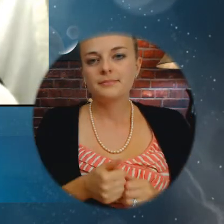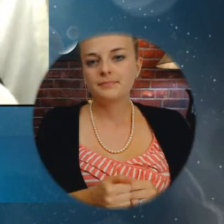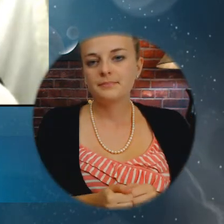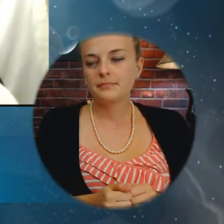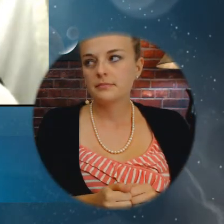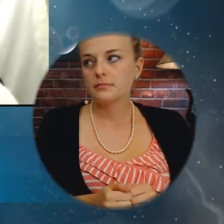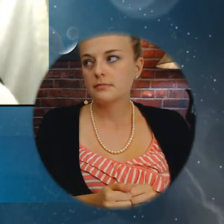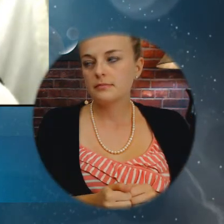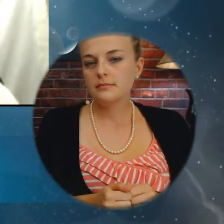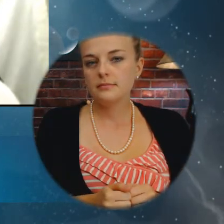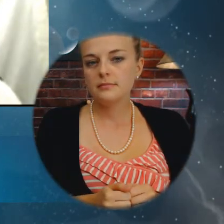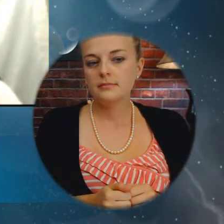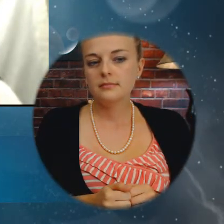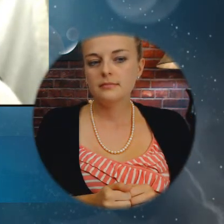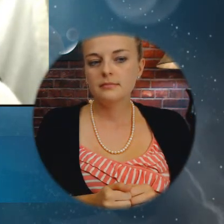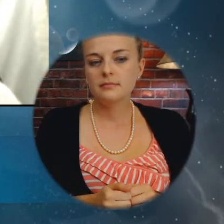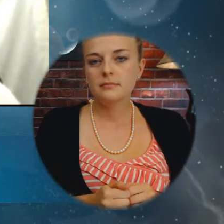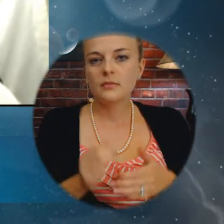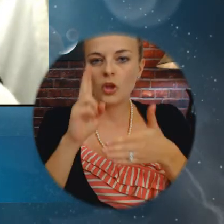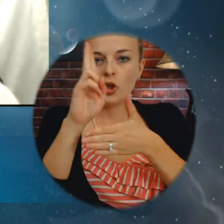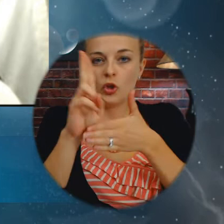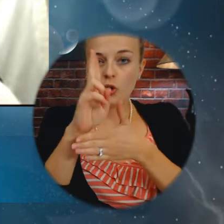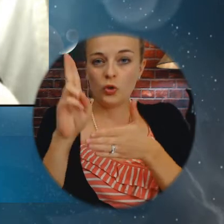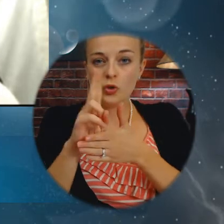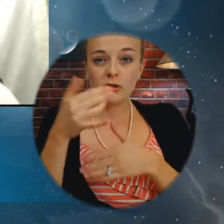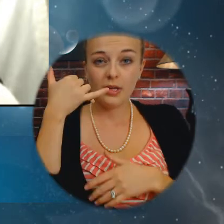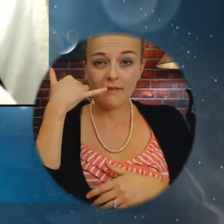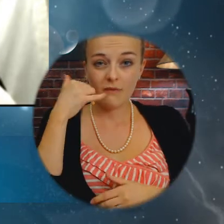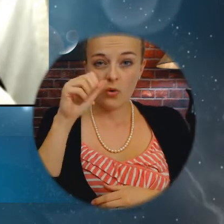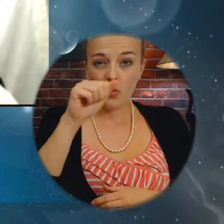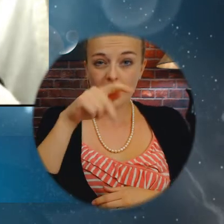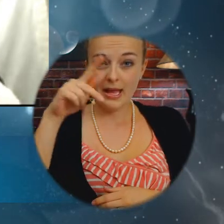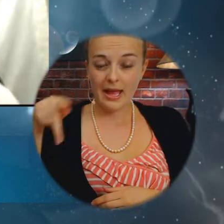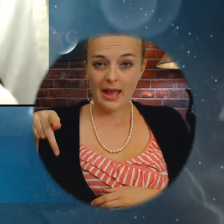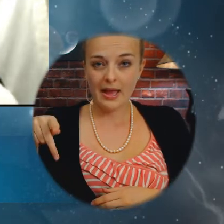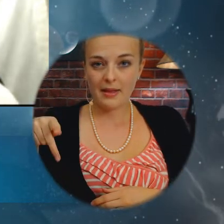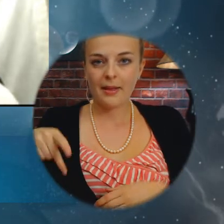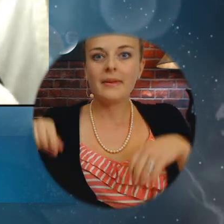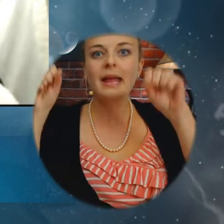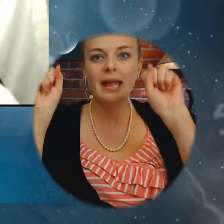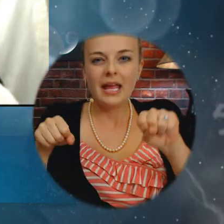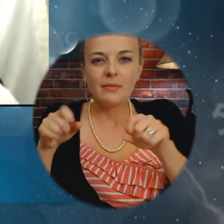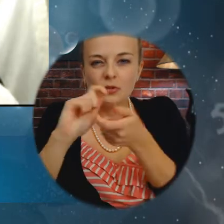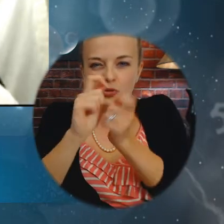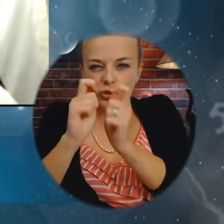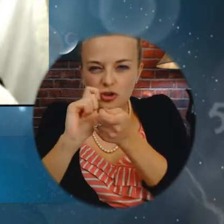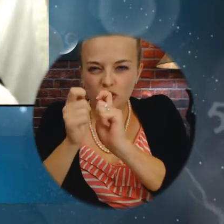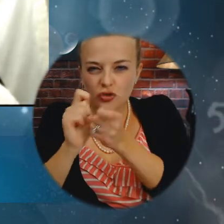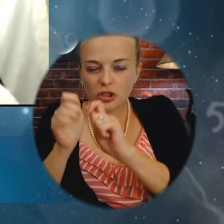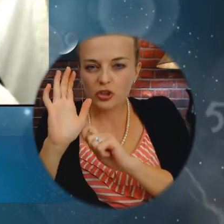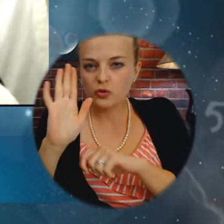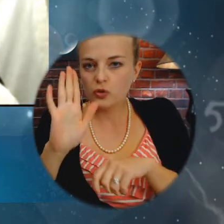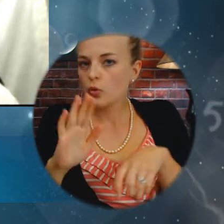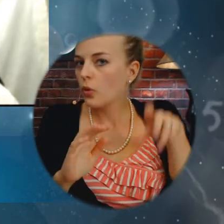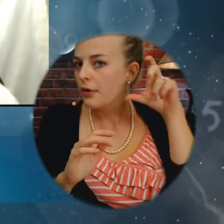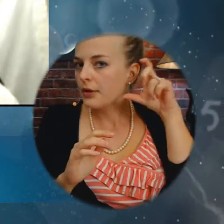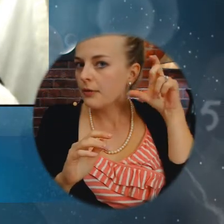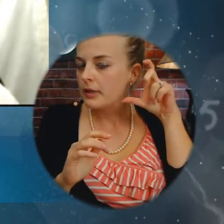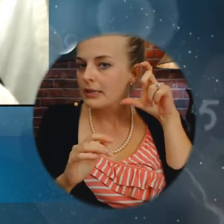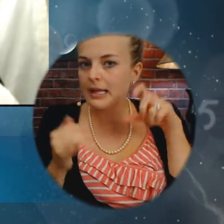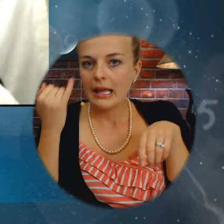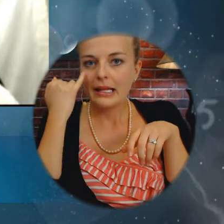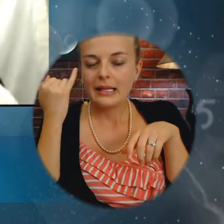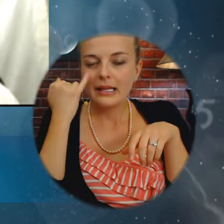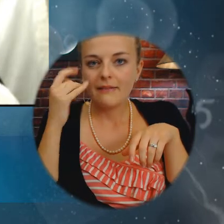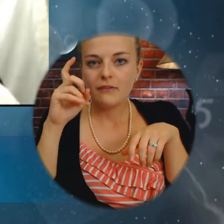the app to be, you know, basically discreetly also when you're in a restaurant, for instance, make adjustments to the hearing aid. You can adjust the